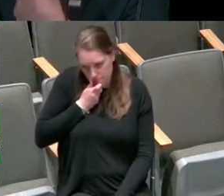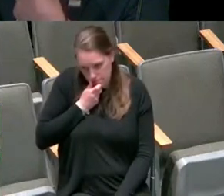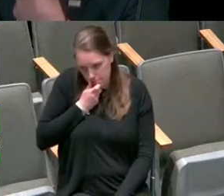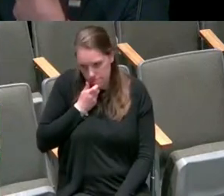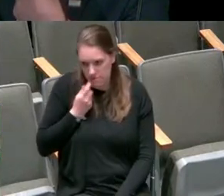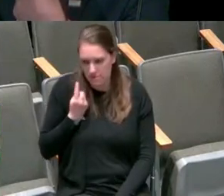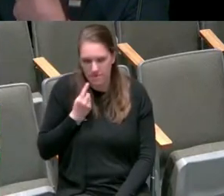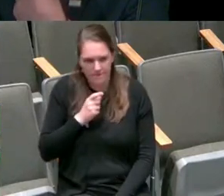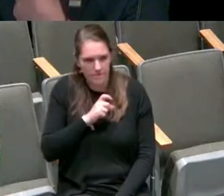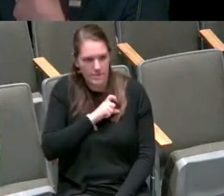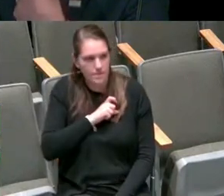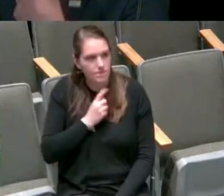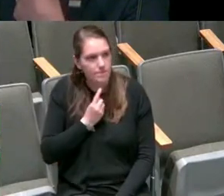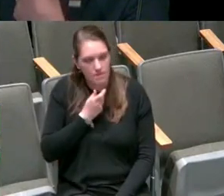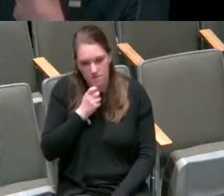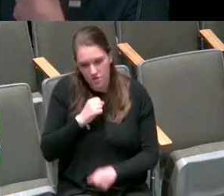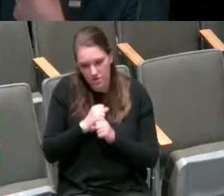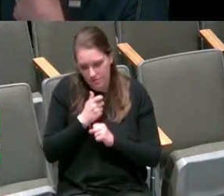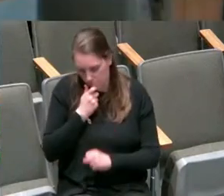foreign